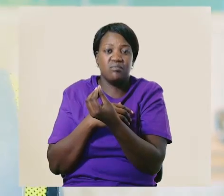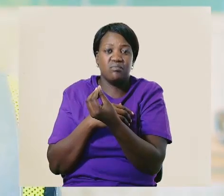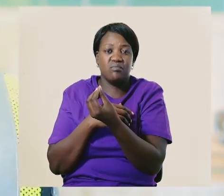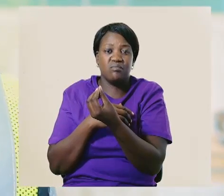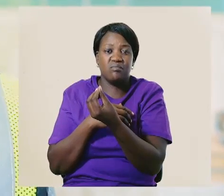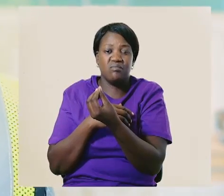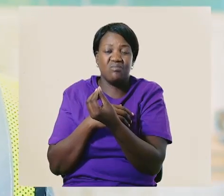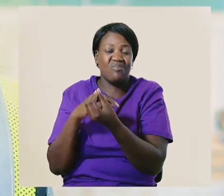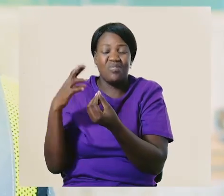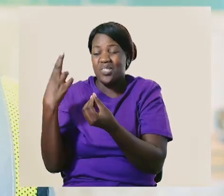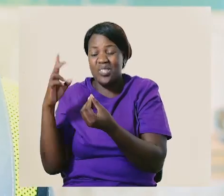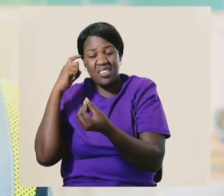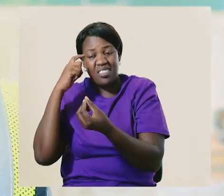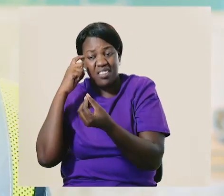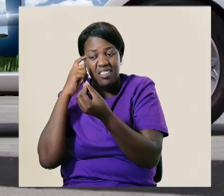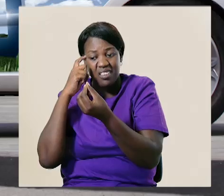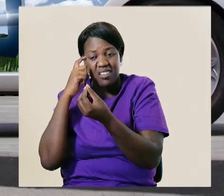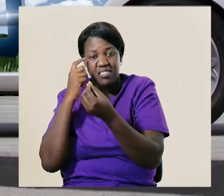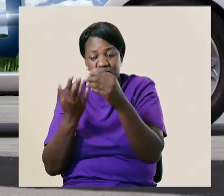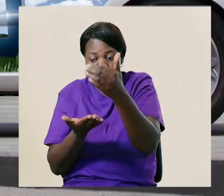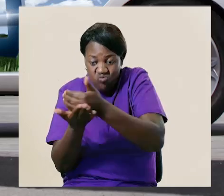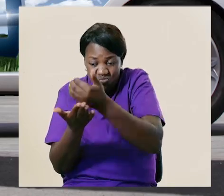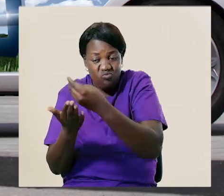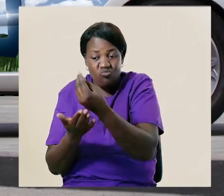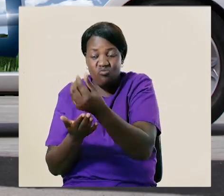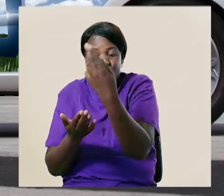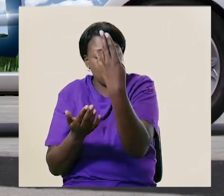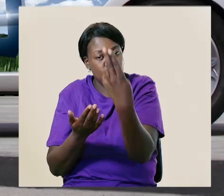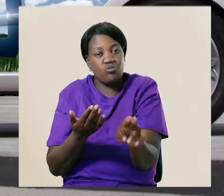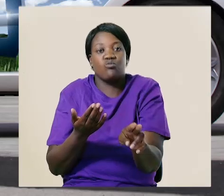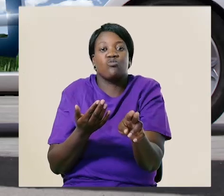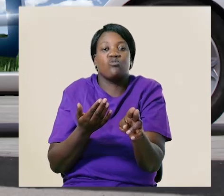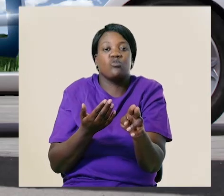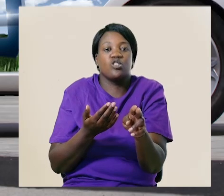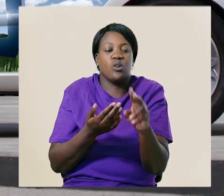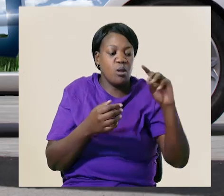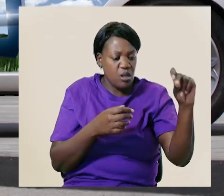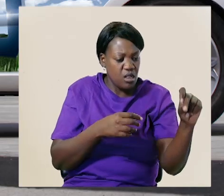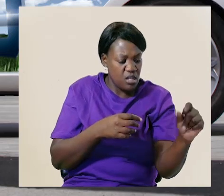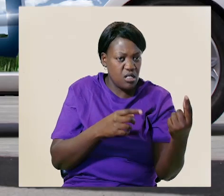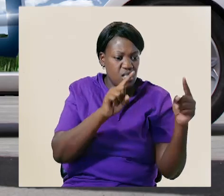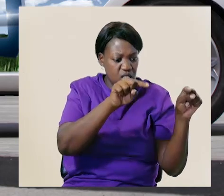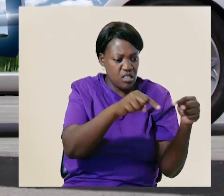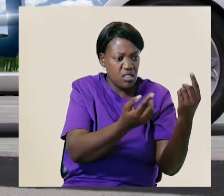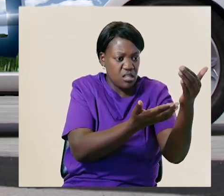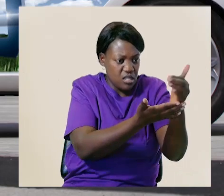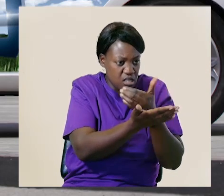used without increasing production. But you could also buy goods and use them to make more money.